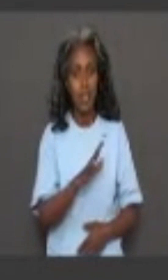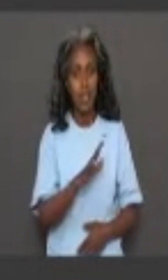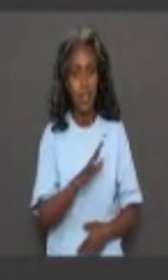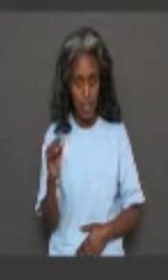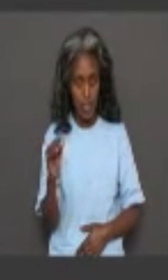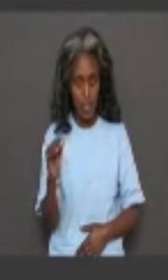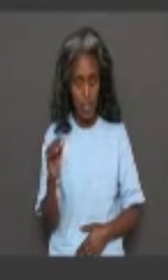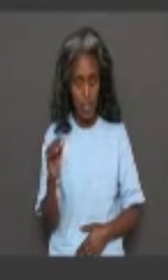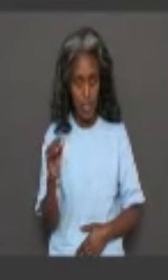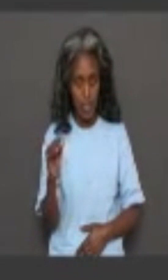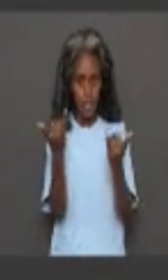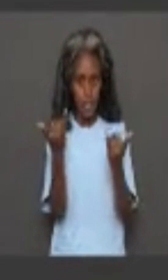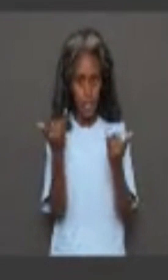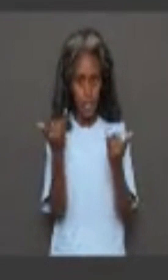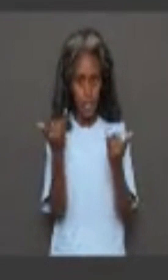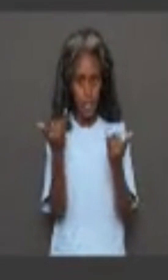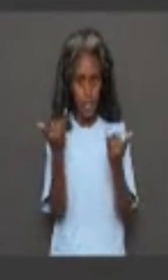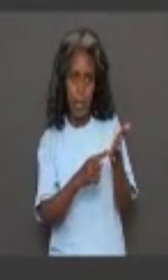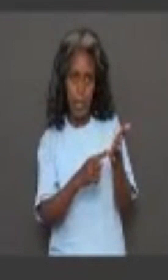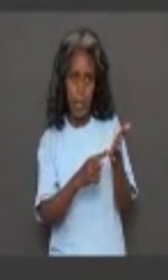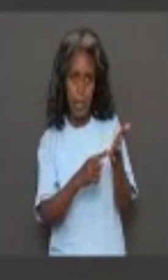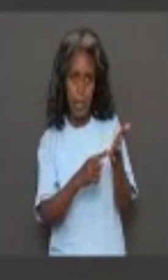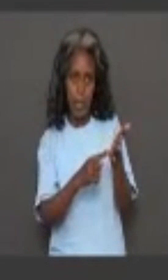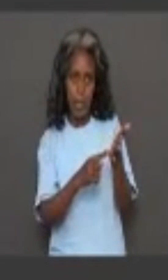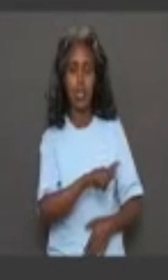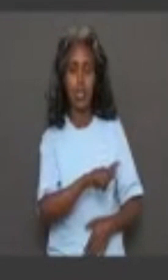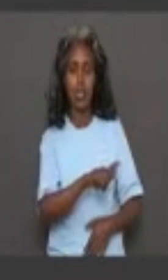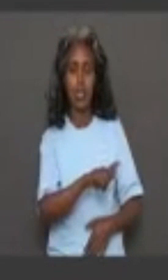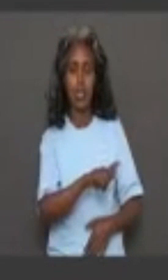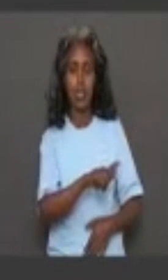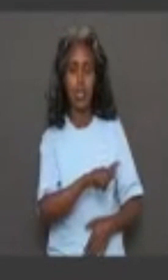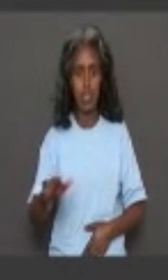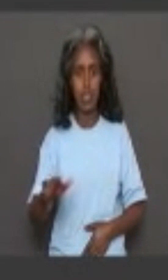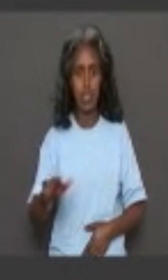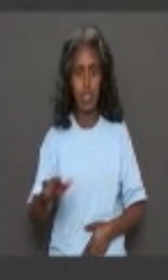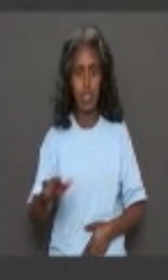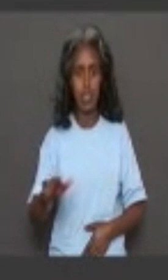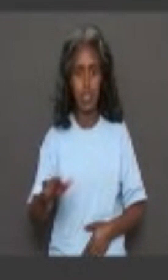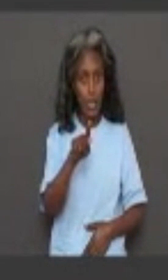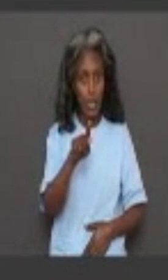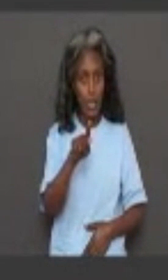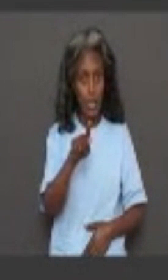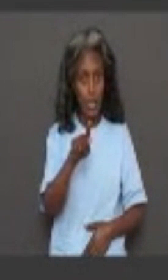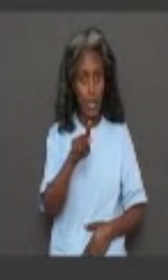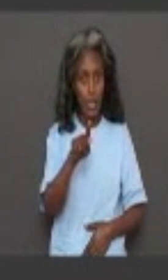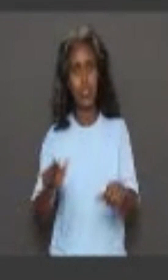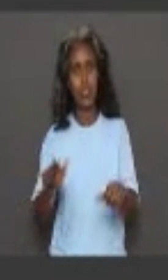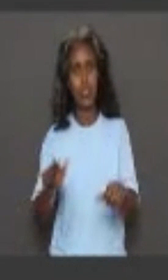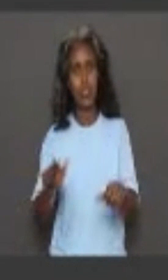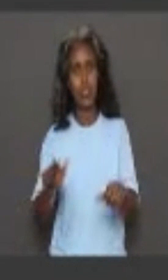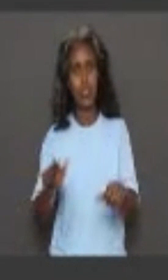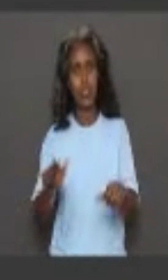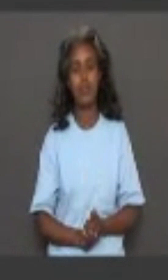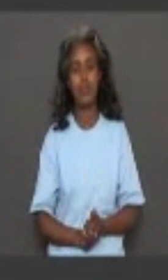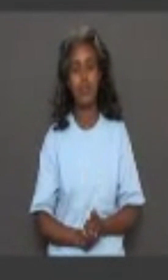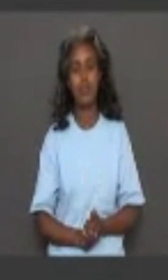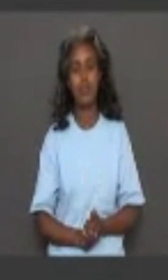and we draw a perpendicular line 1 unit long.